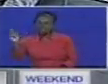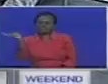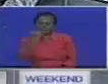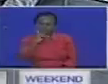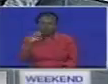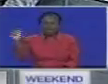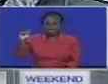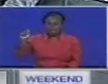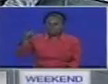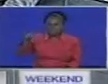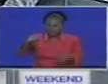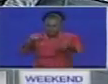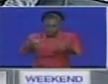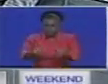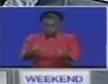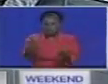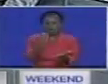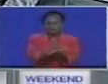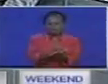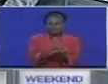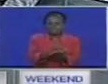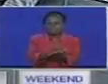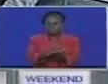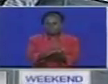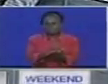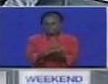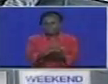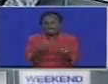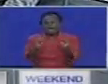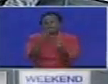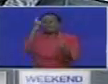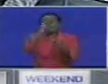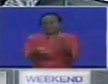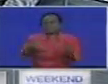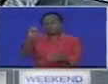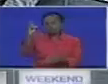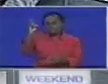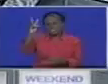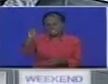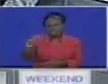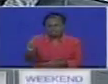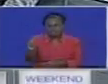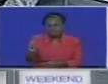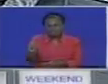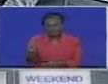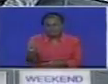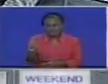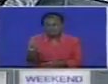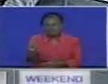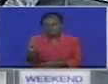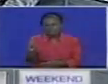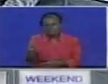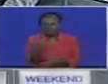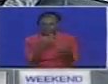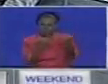his team say they are taking office. What next for ODM? Things seem a little in the air. And do we hope to